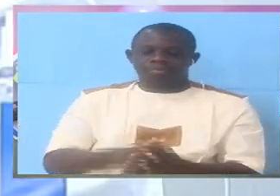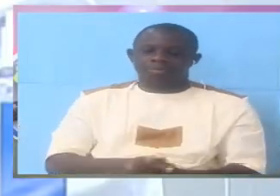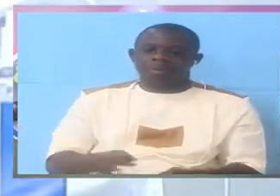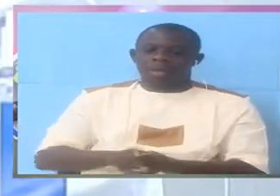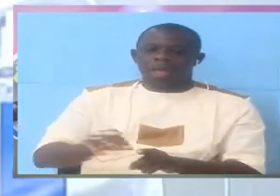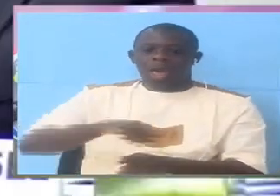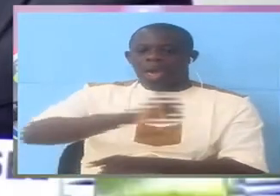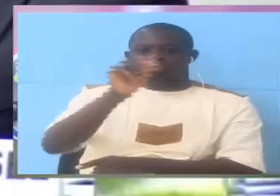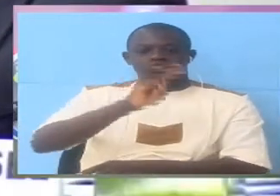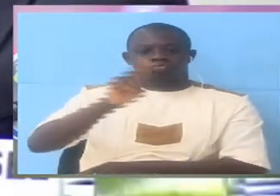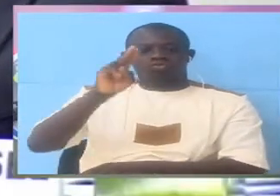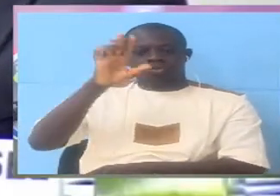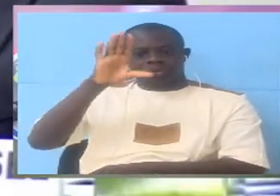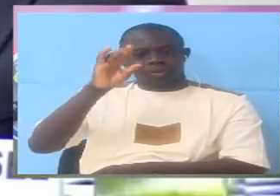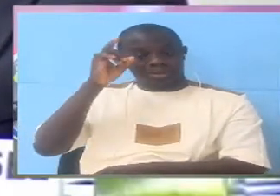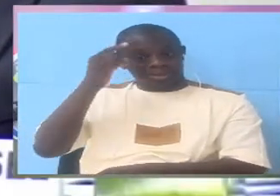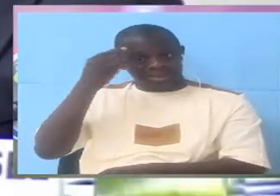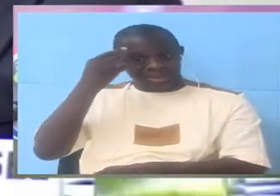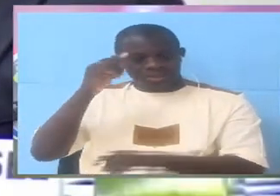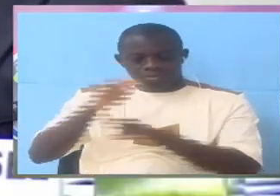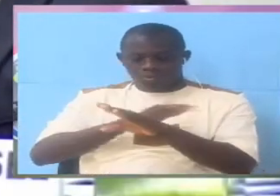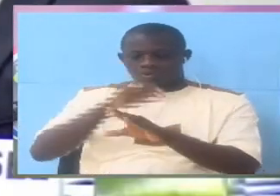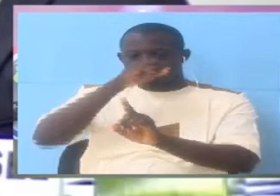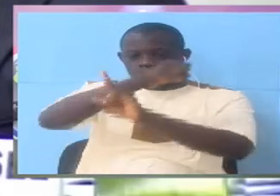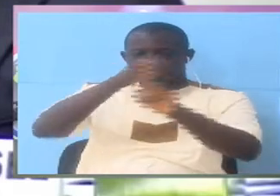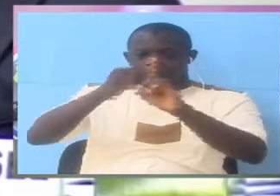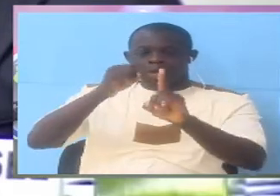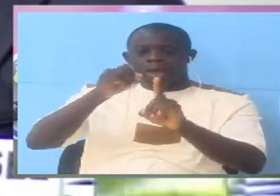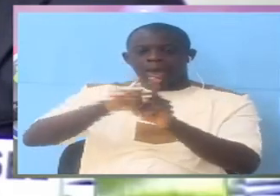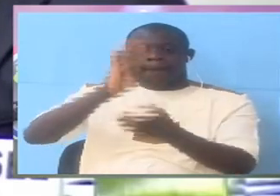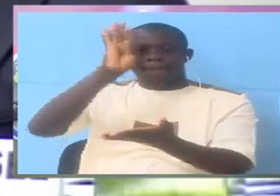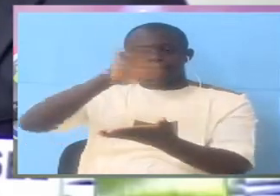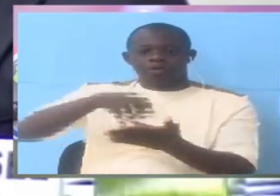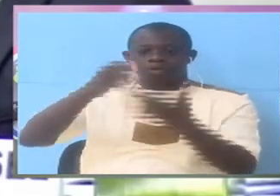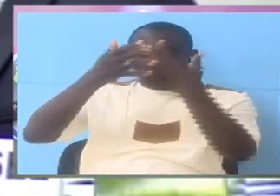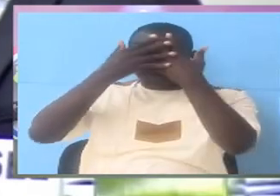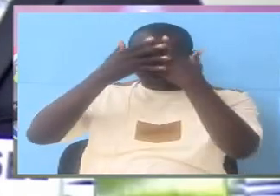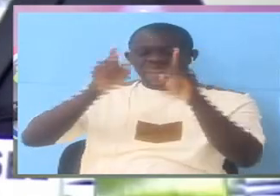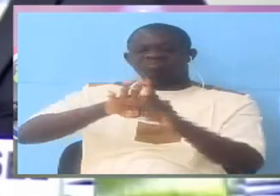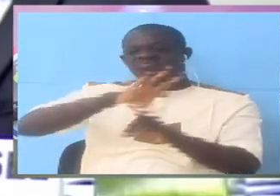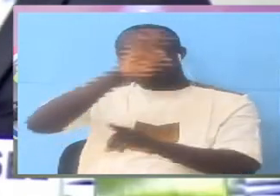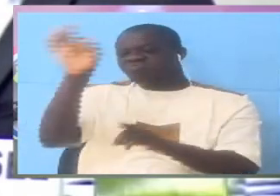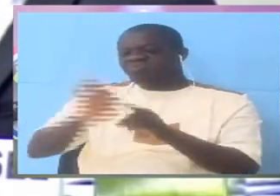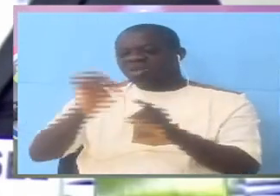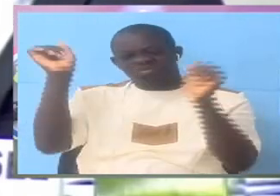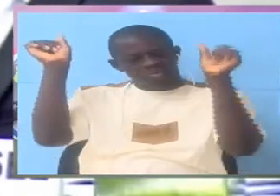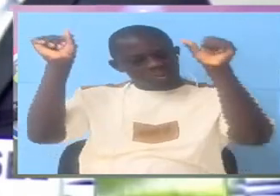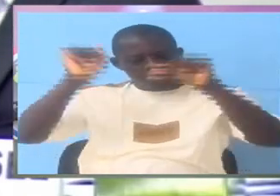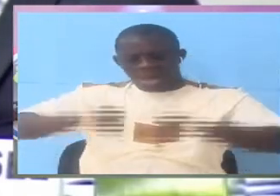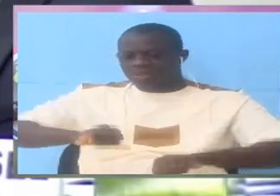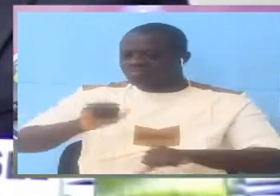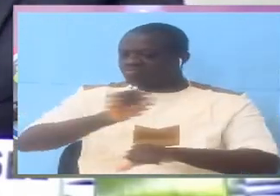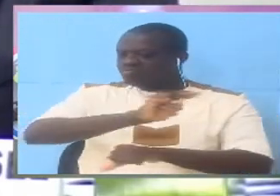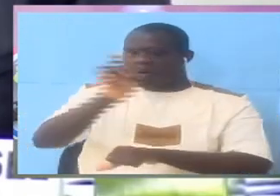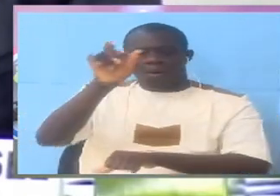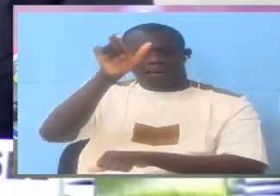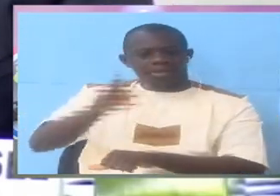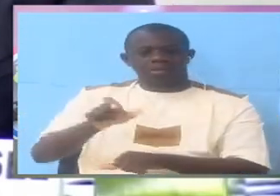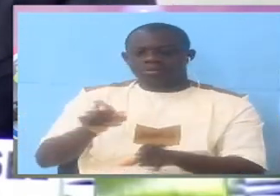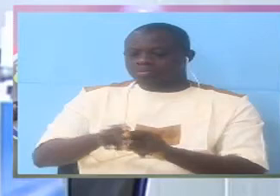And don't you even think that the situation at Mile 2 was so horrible that no human being deserved to be put in that